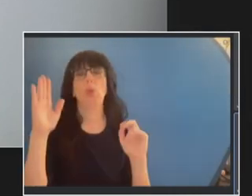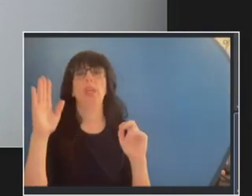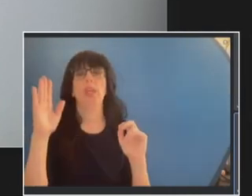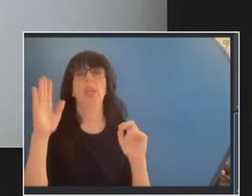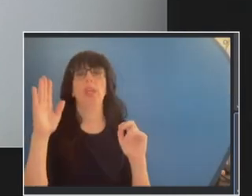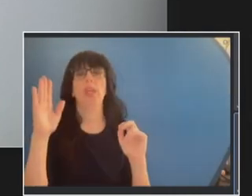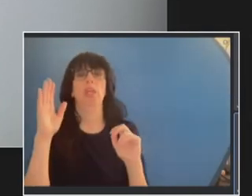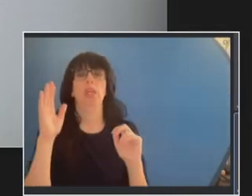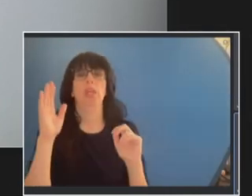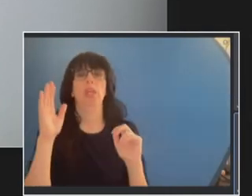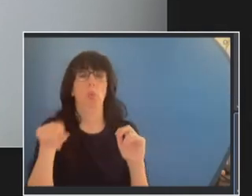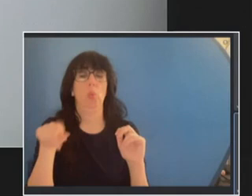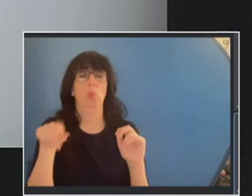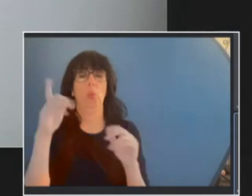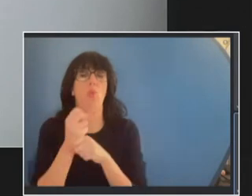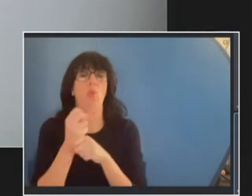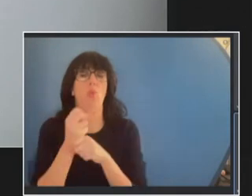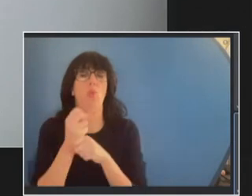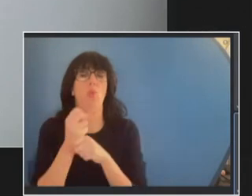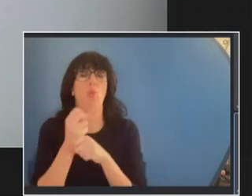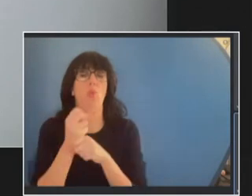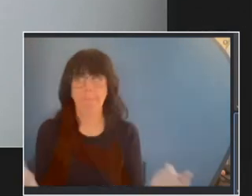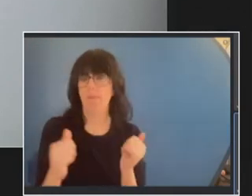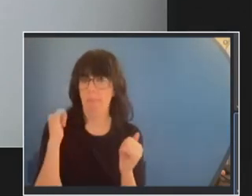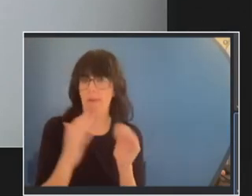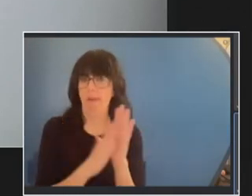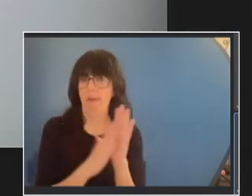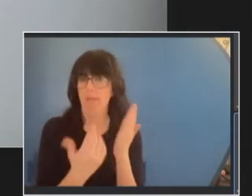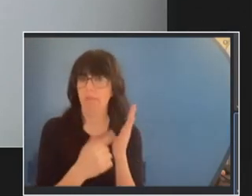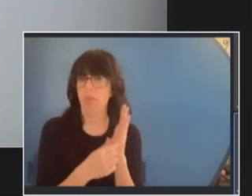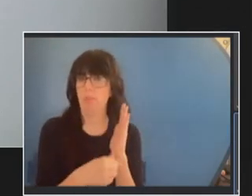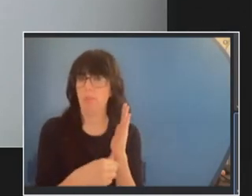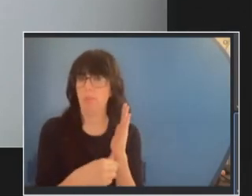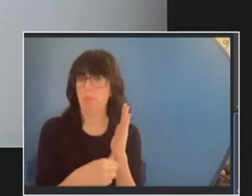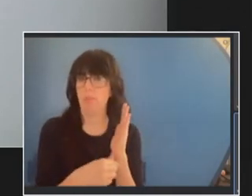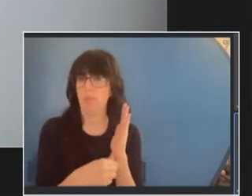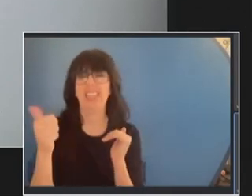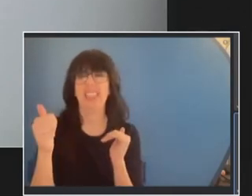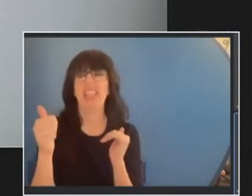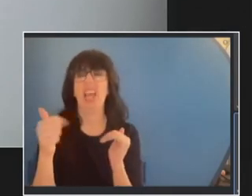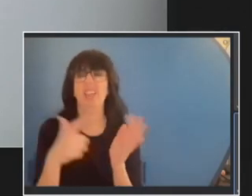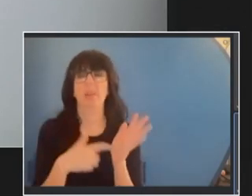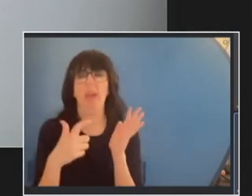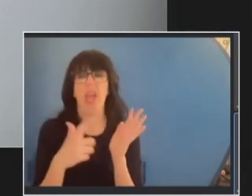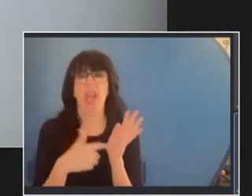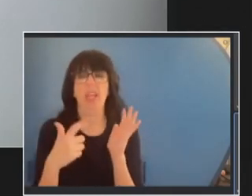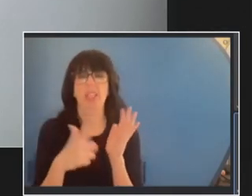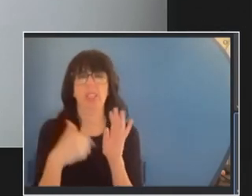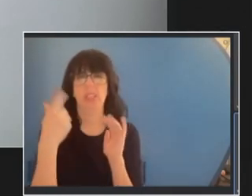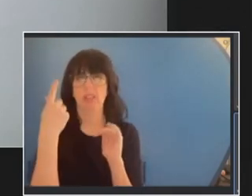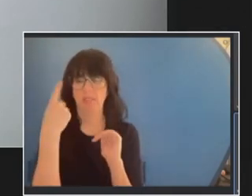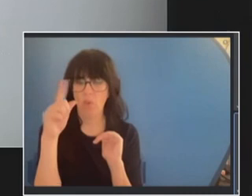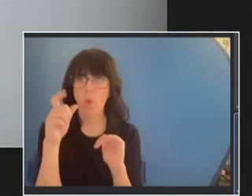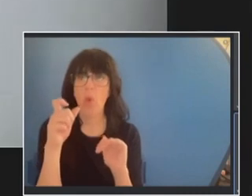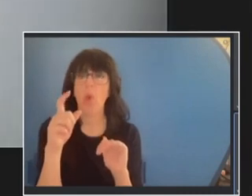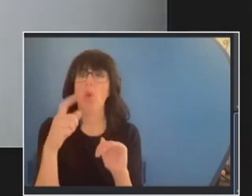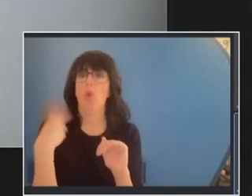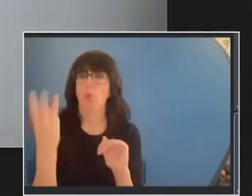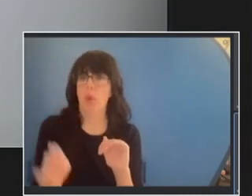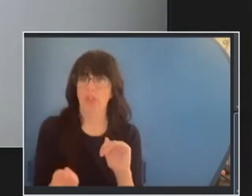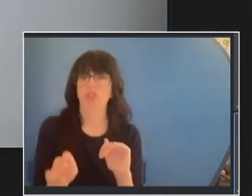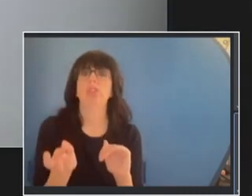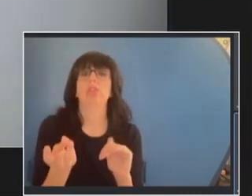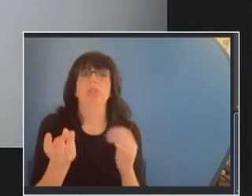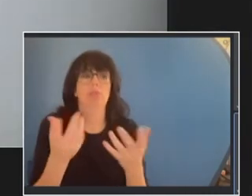back matter, and the 10 demands of the March on Washington for jobs and freedom. And I will read just a couple of